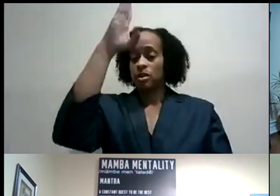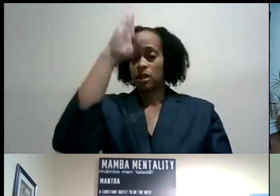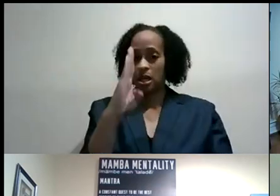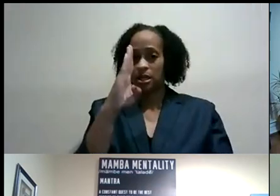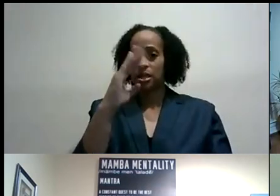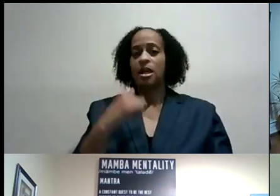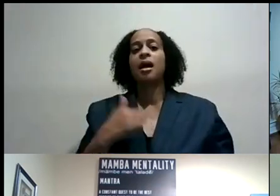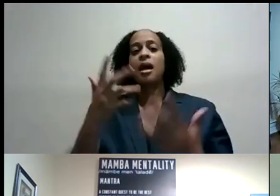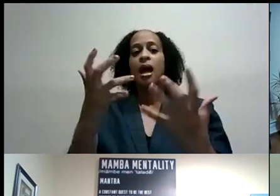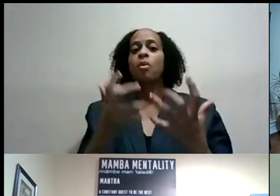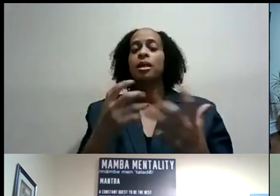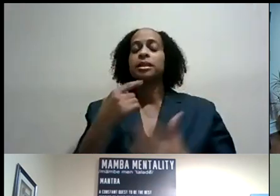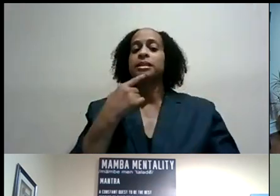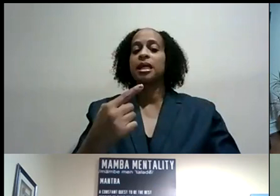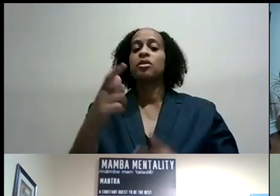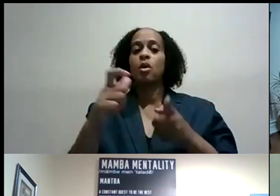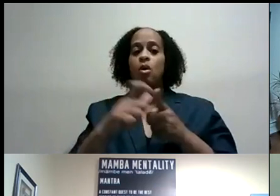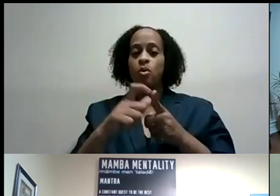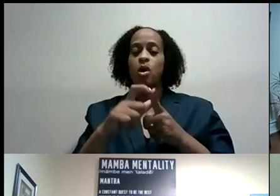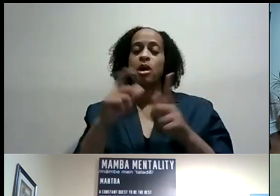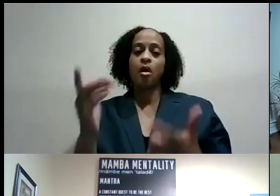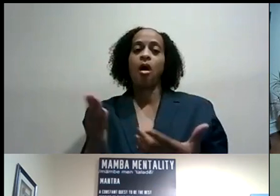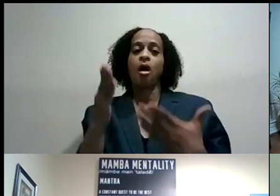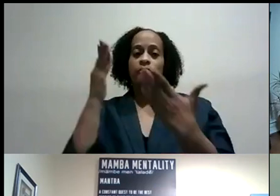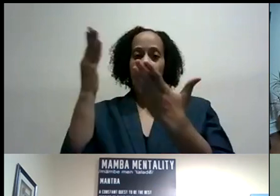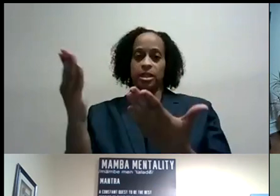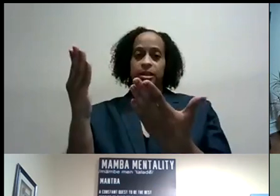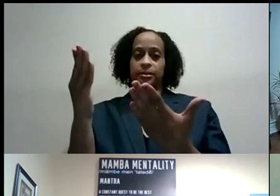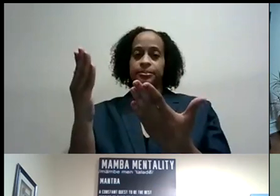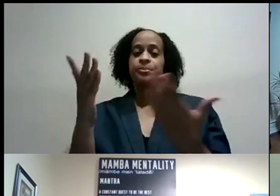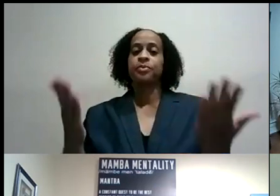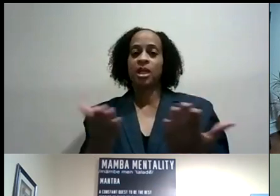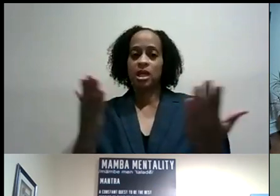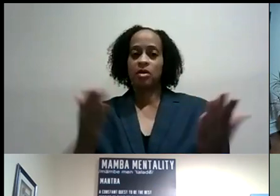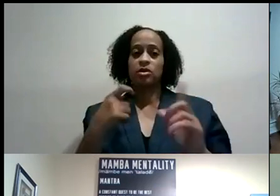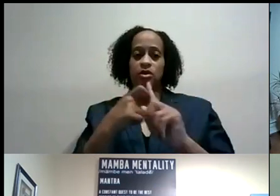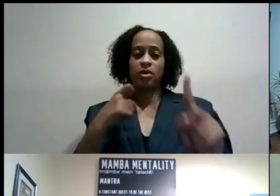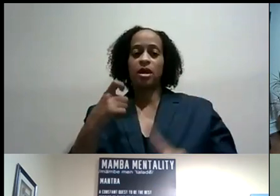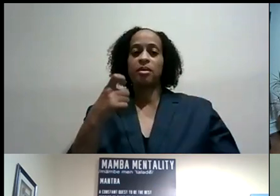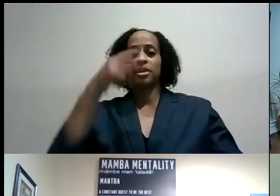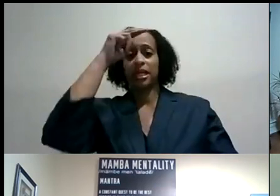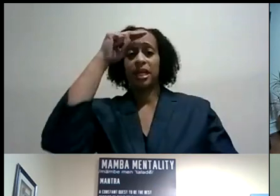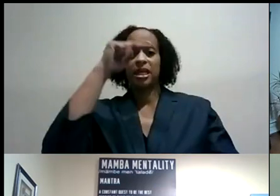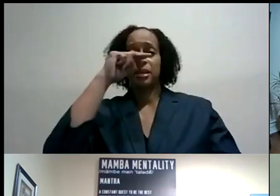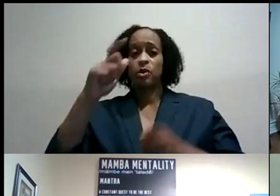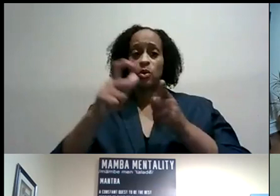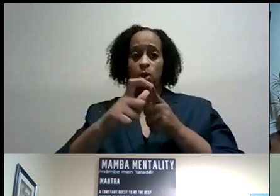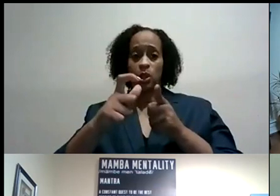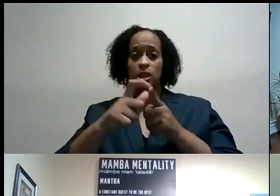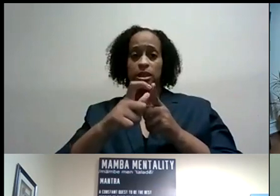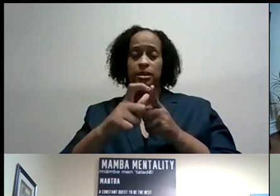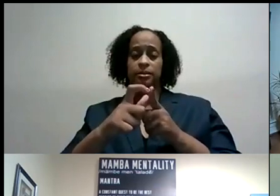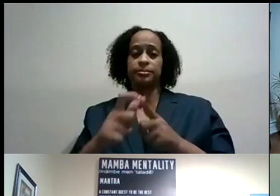I want to say that the word offering here is from the Hebrew word